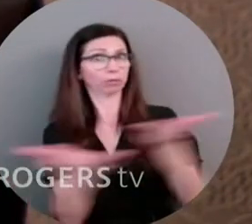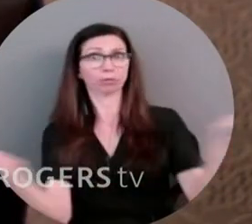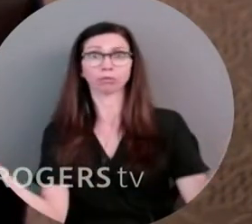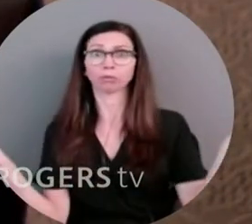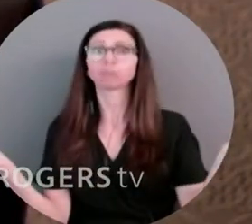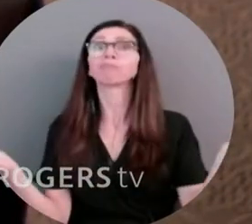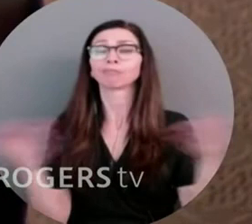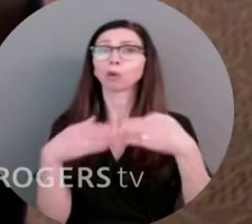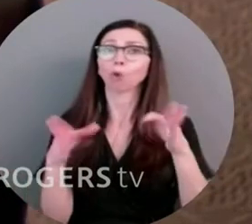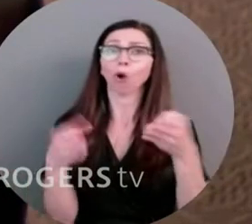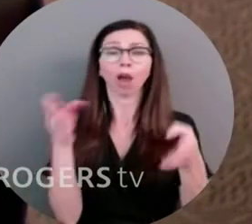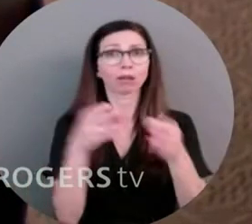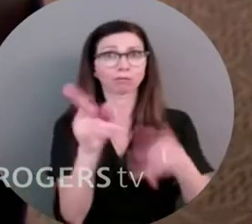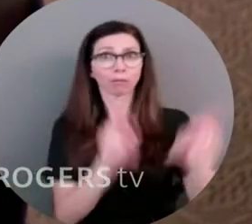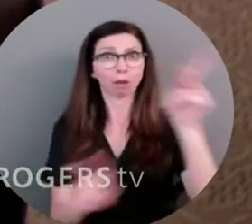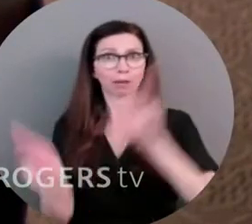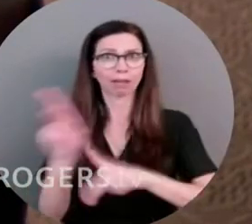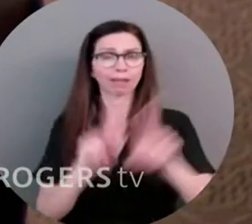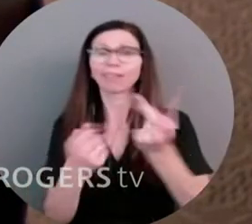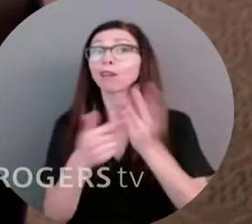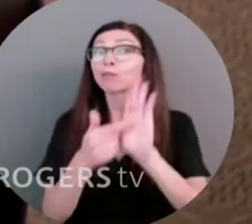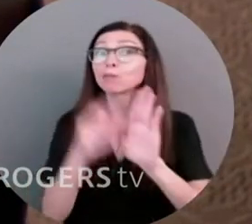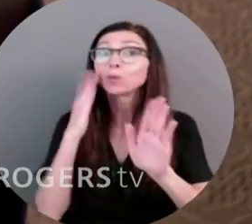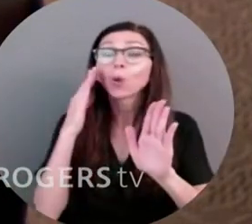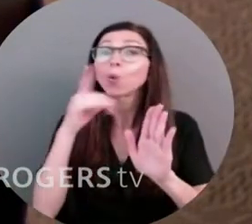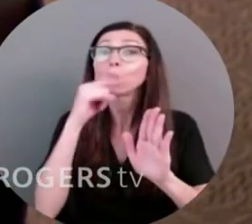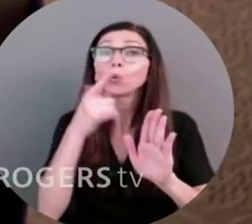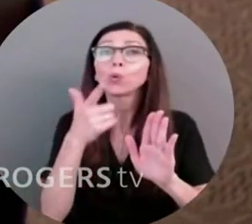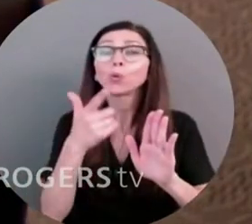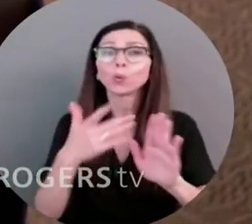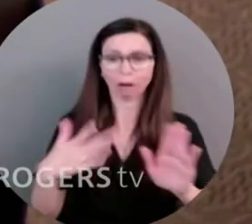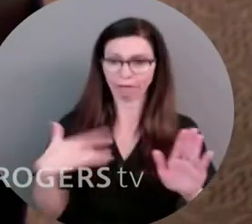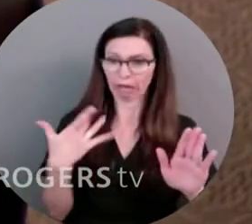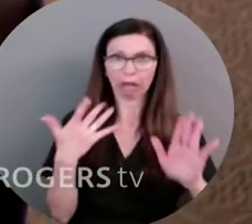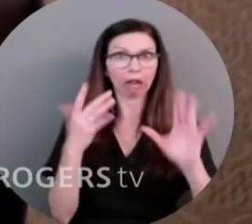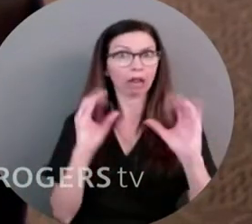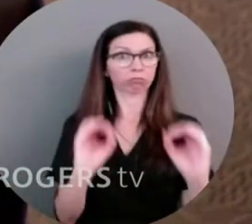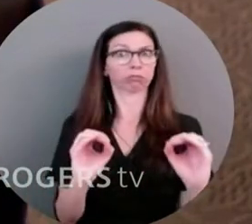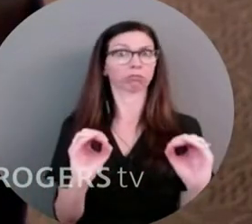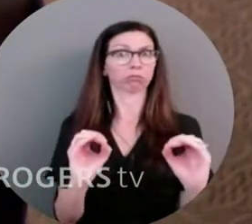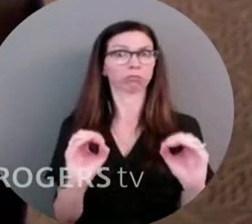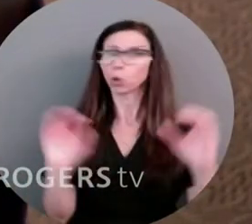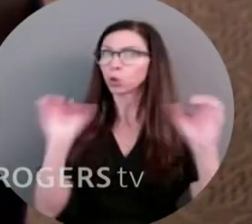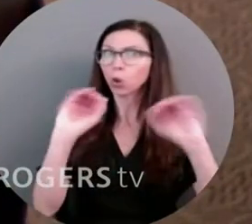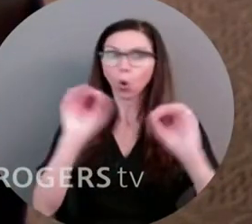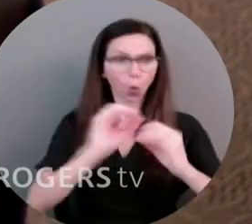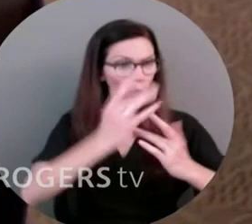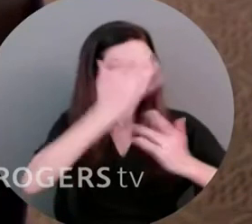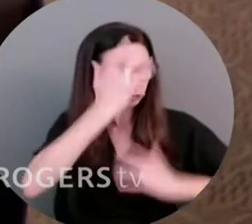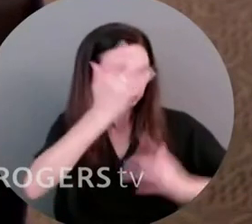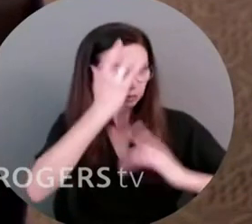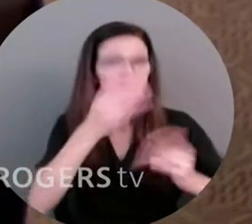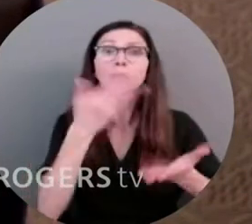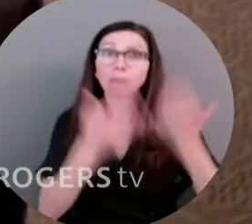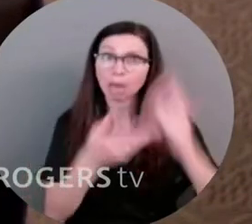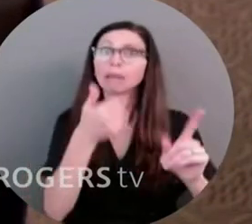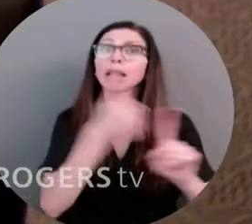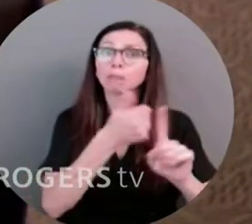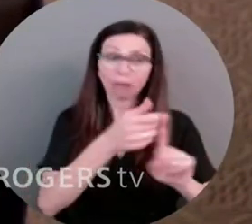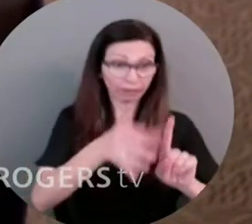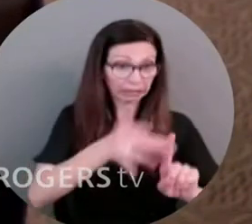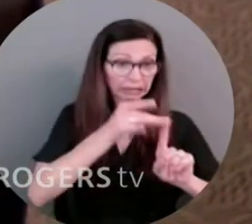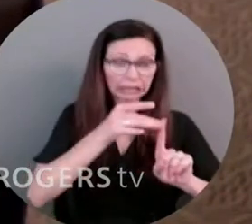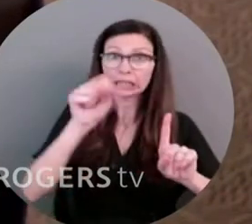aspect is of asymptomatic people. And so we're going to learn from that. We're going to see what's happening in the people that are coming forward. What are